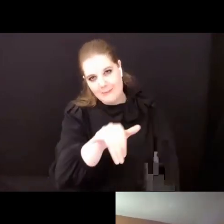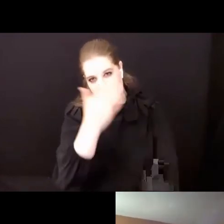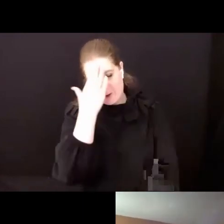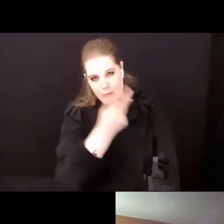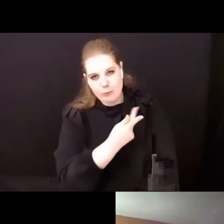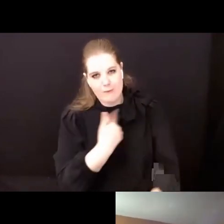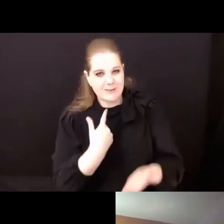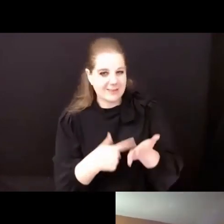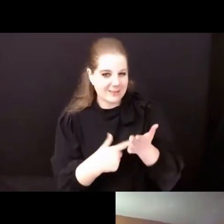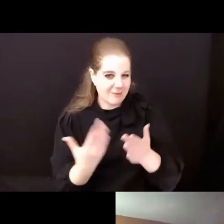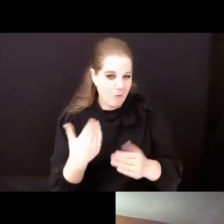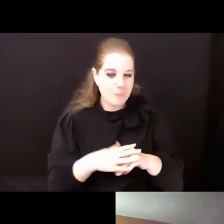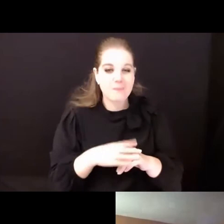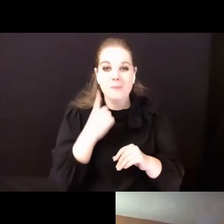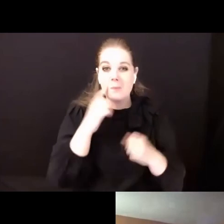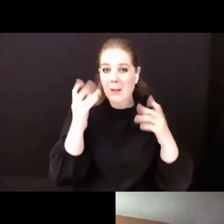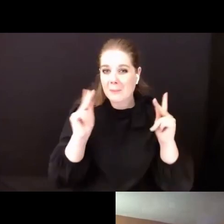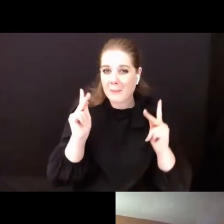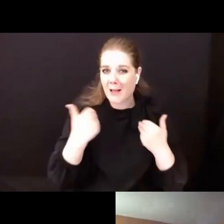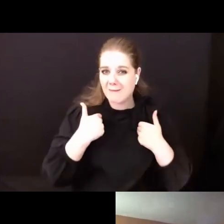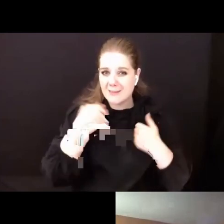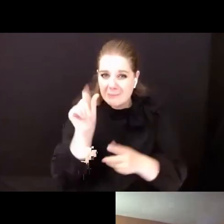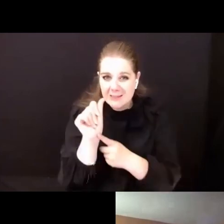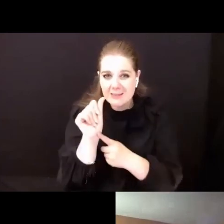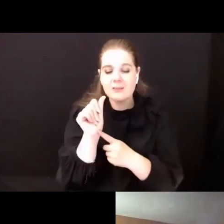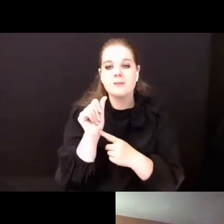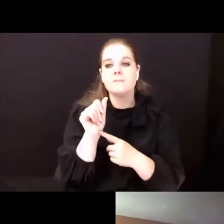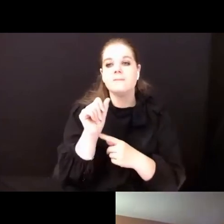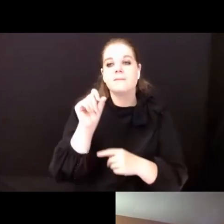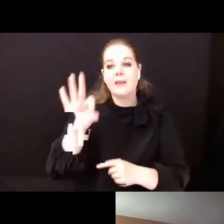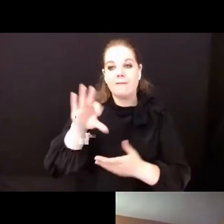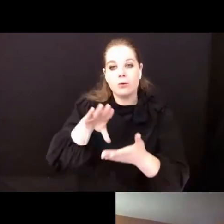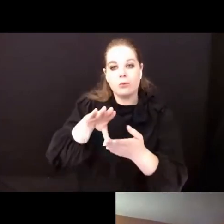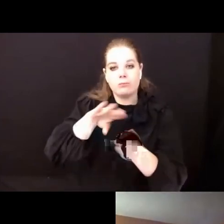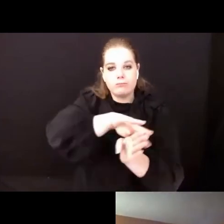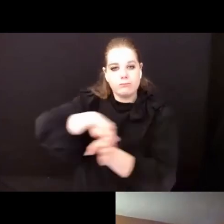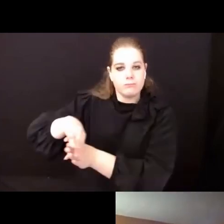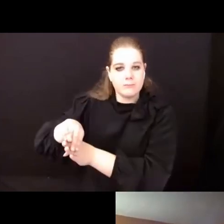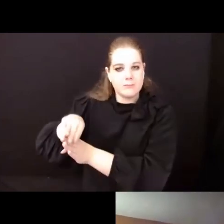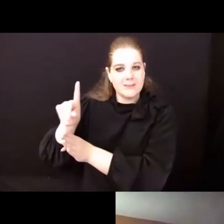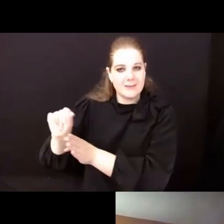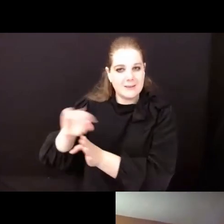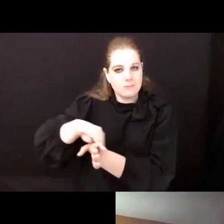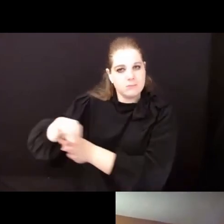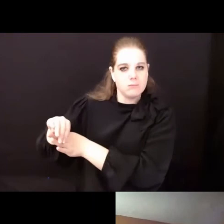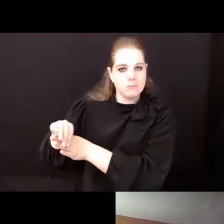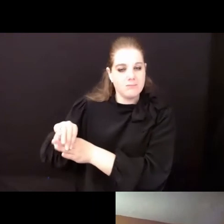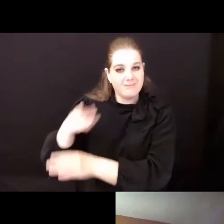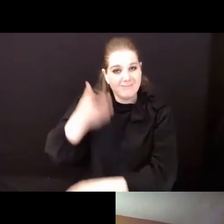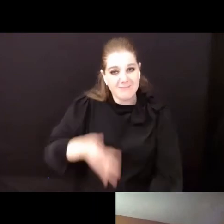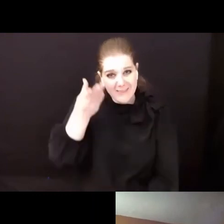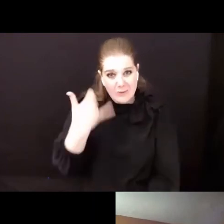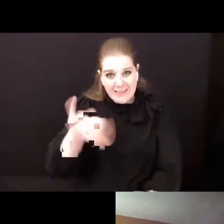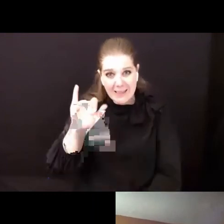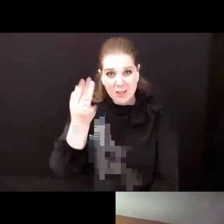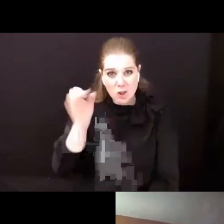many people with disabilities, you take away the disability, they'd still be a jerk.